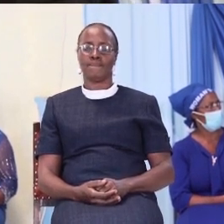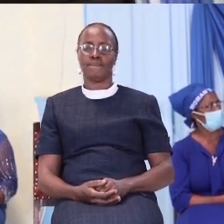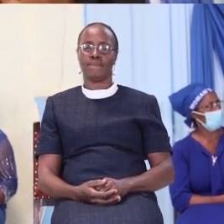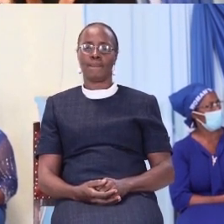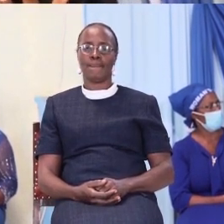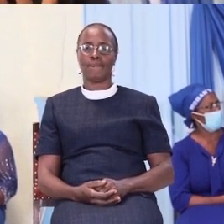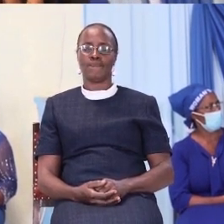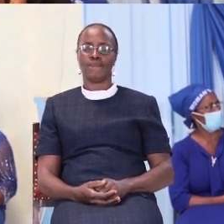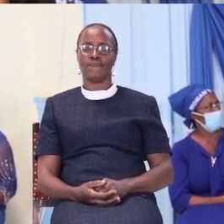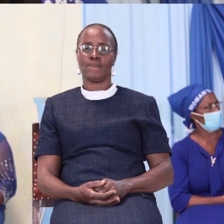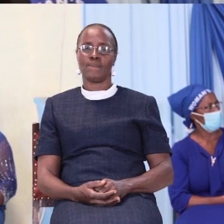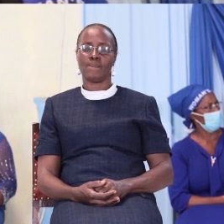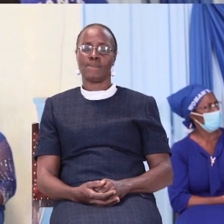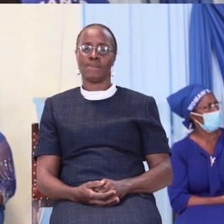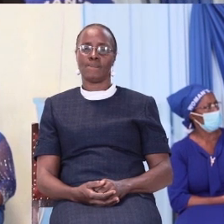I want us to